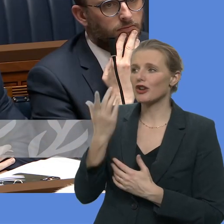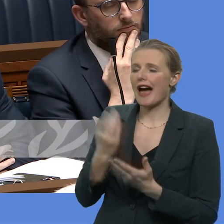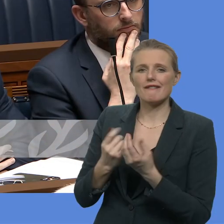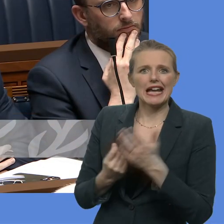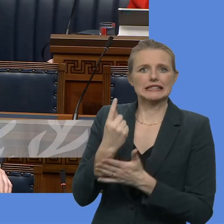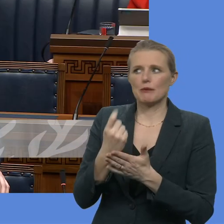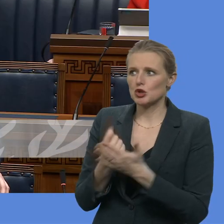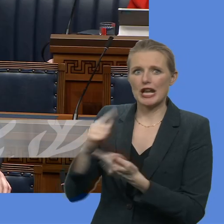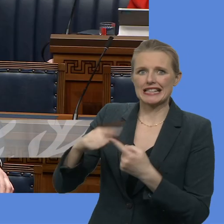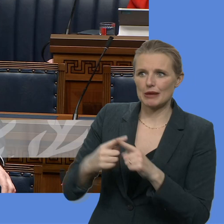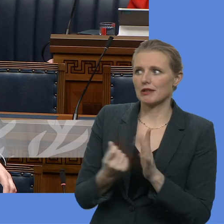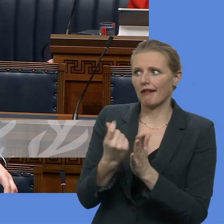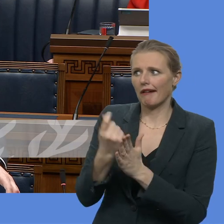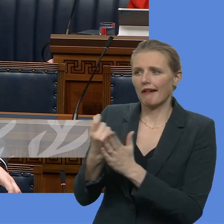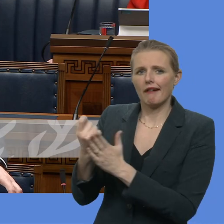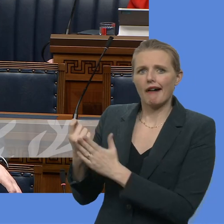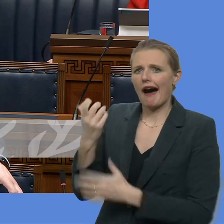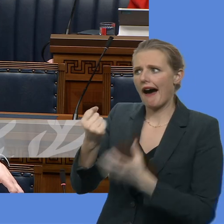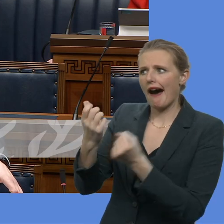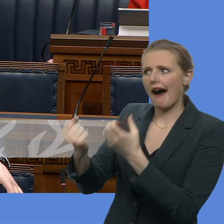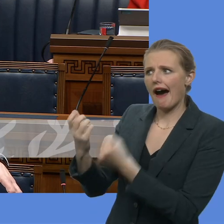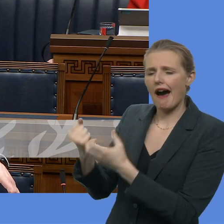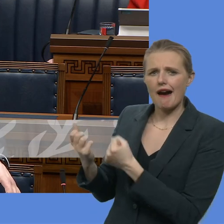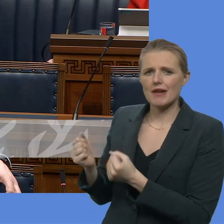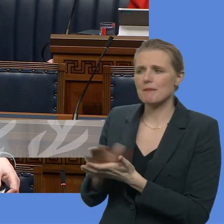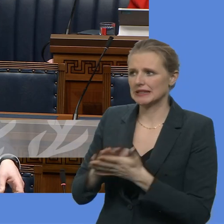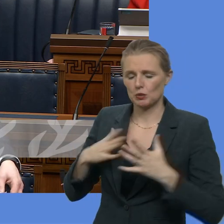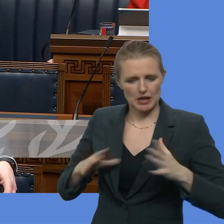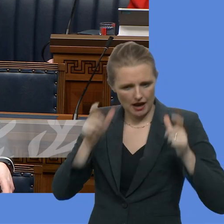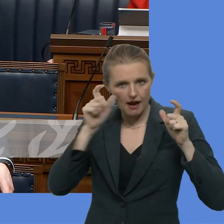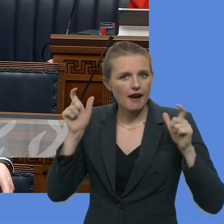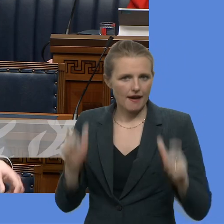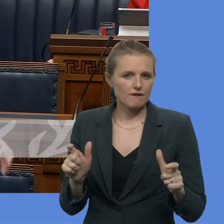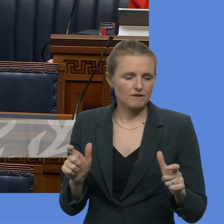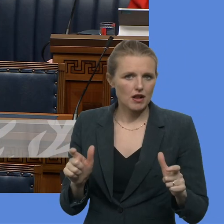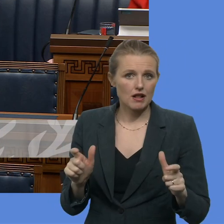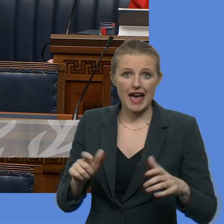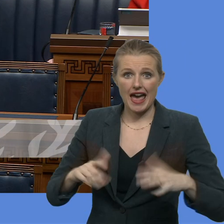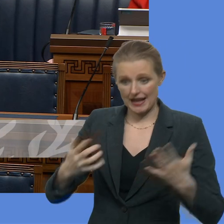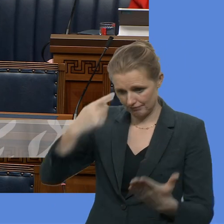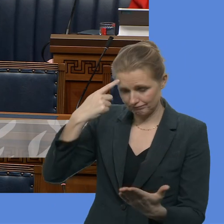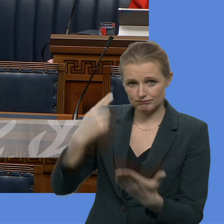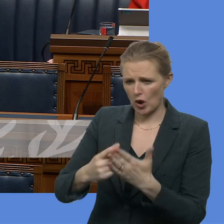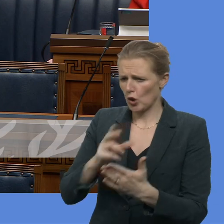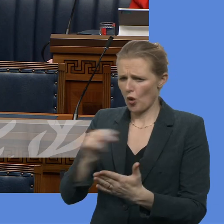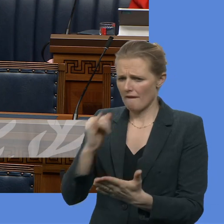I believe that the department and this House will need to be very careful in any move towards that.